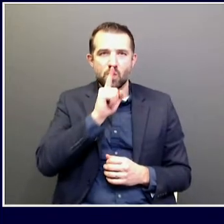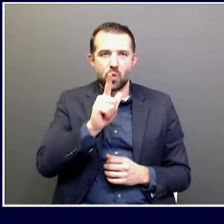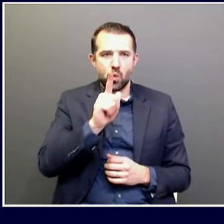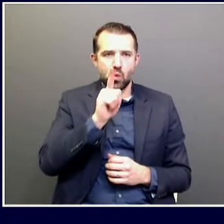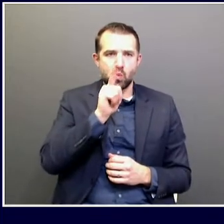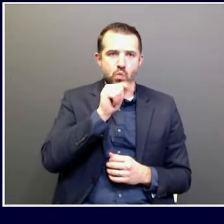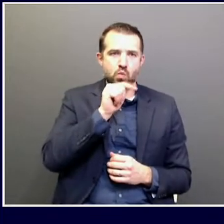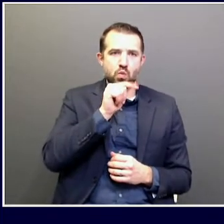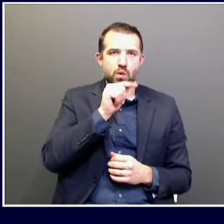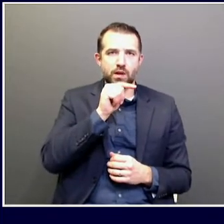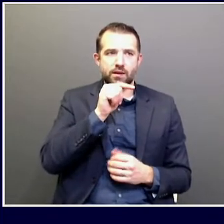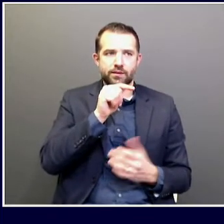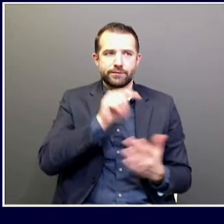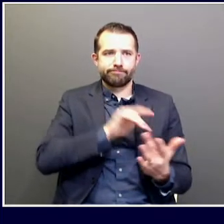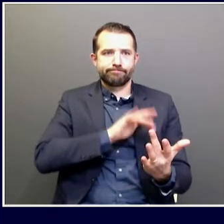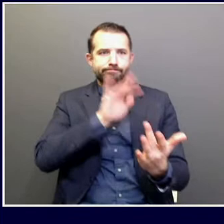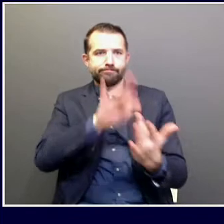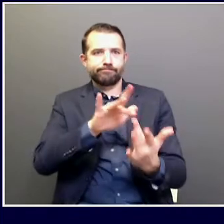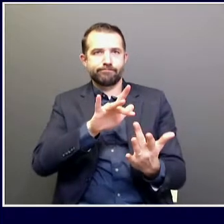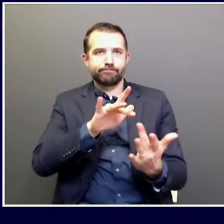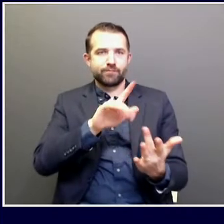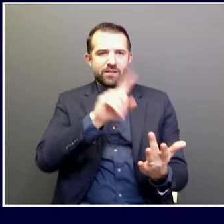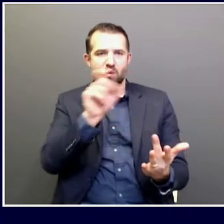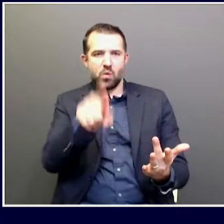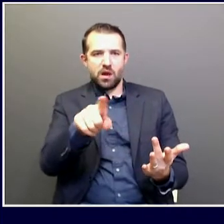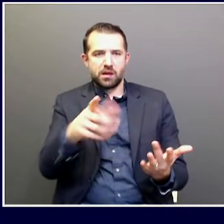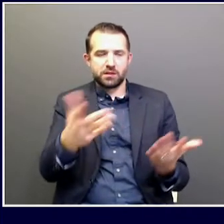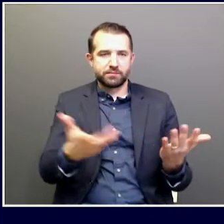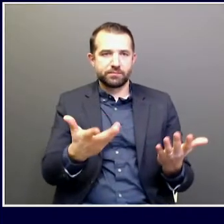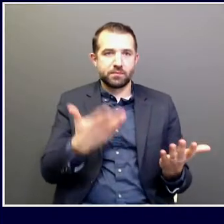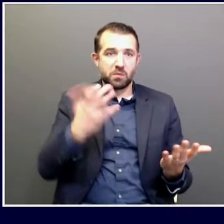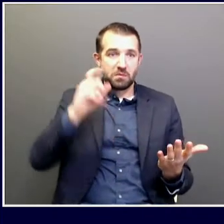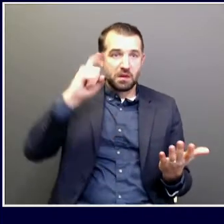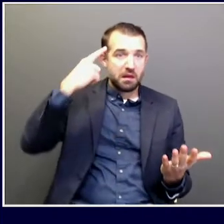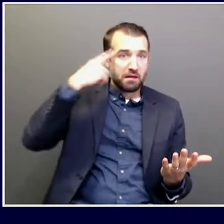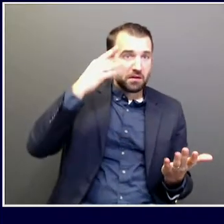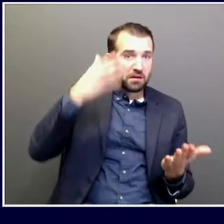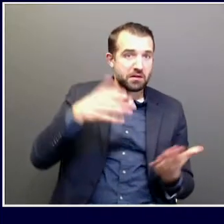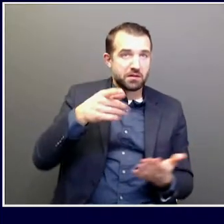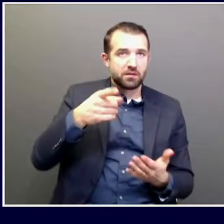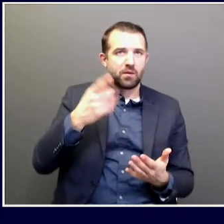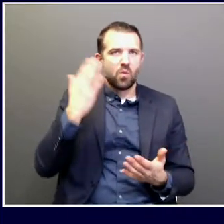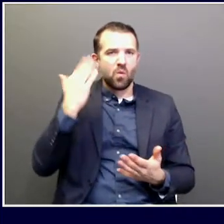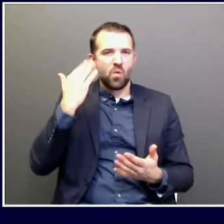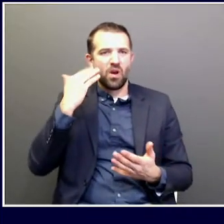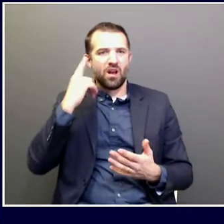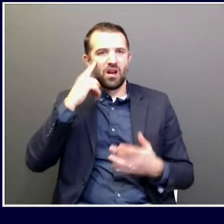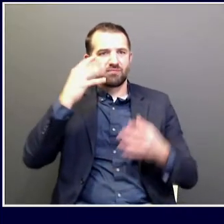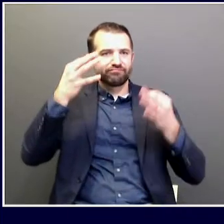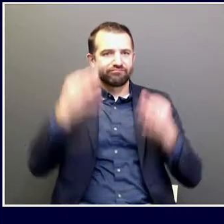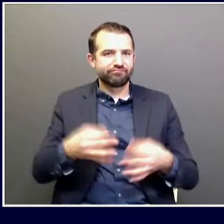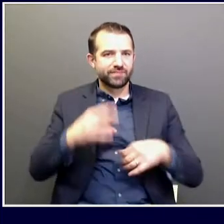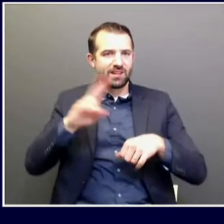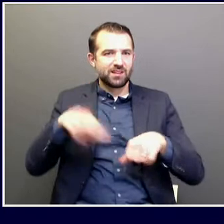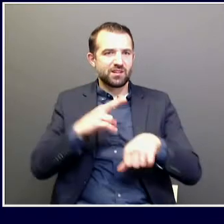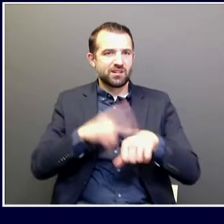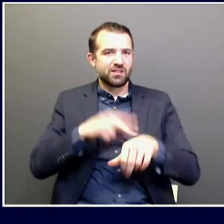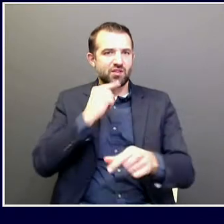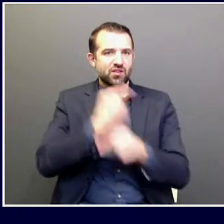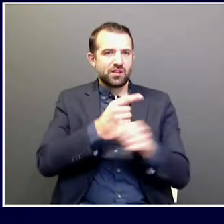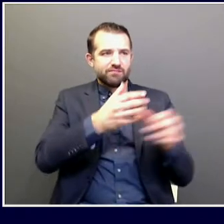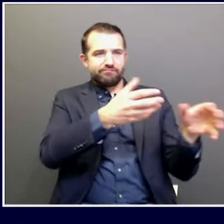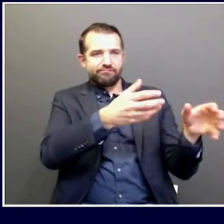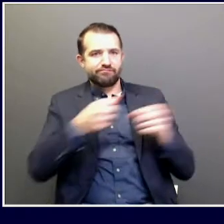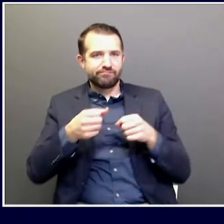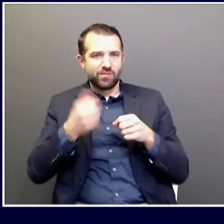governor. What was the true deciding point that the National Guard should be activated? Was it the ICU capacity at Maine Med on Monday? Was